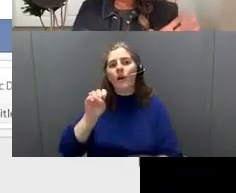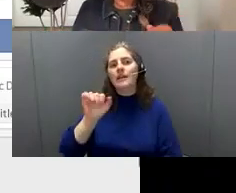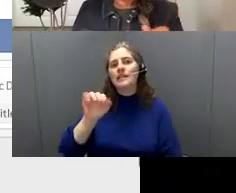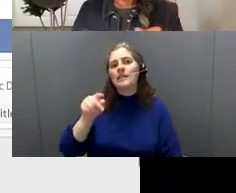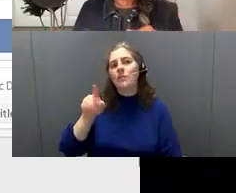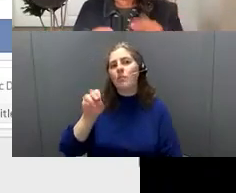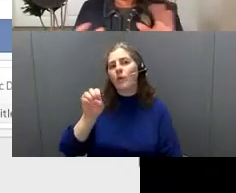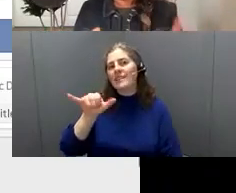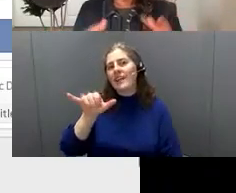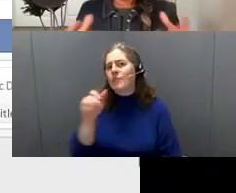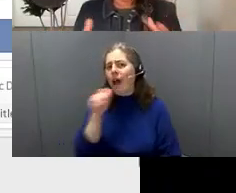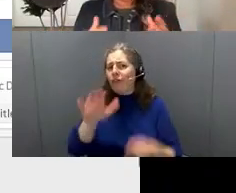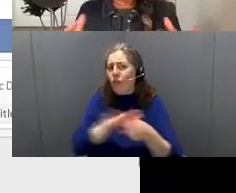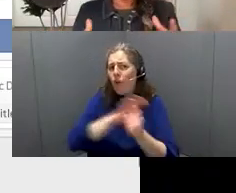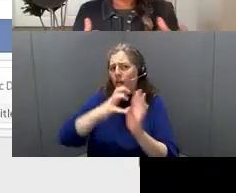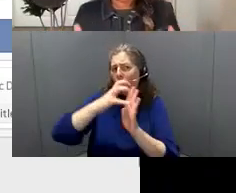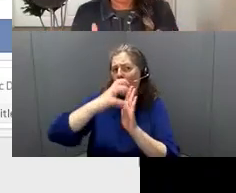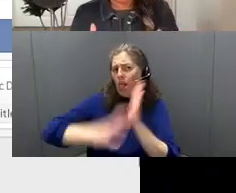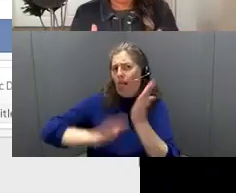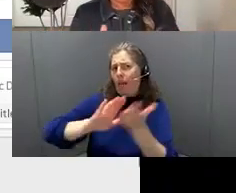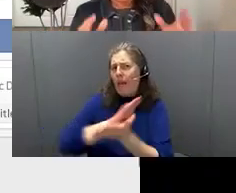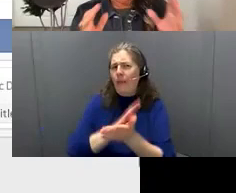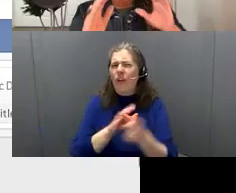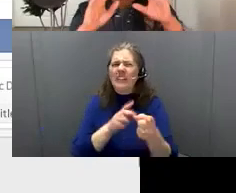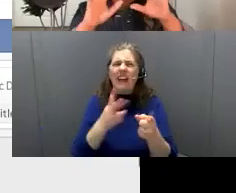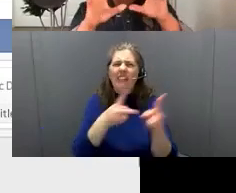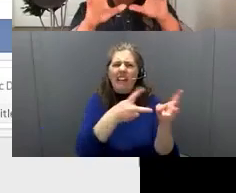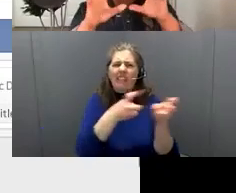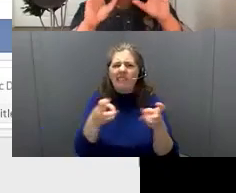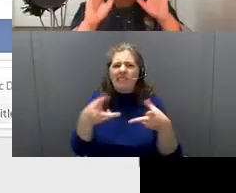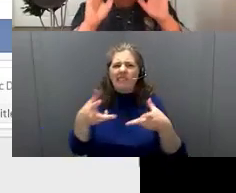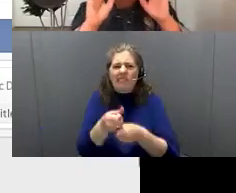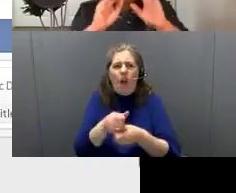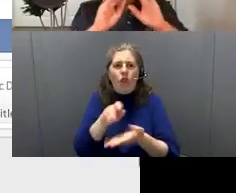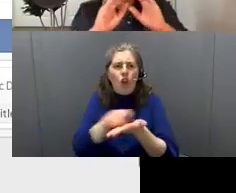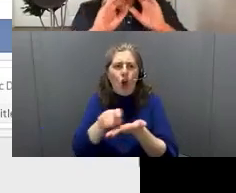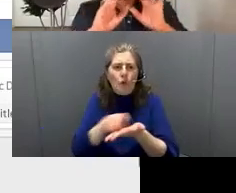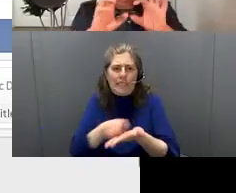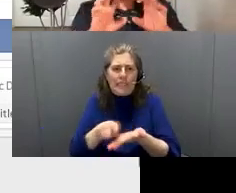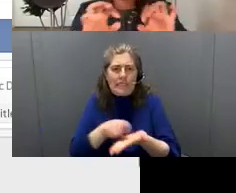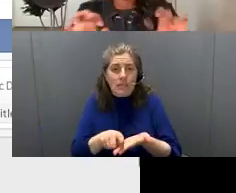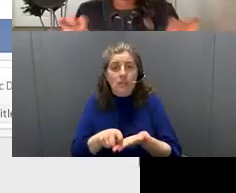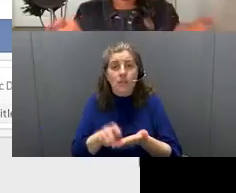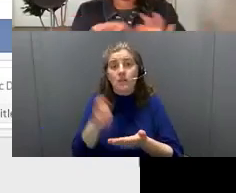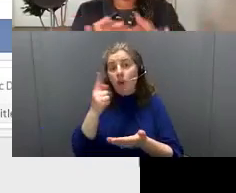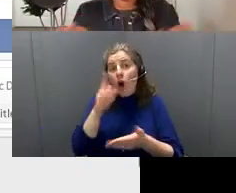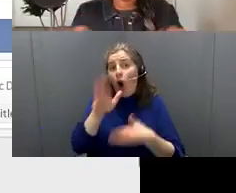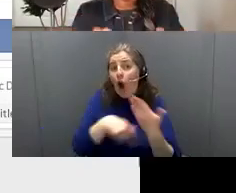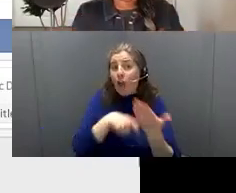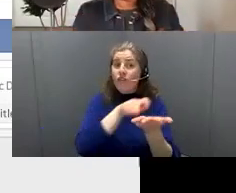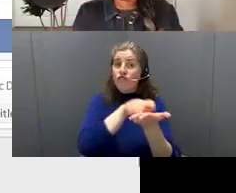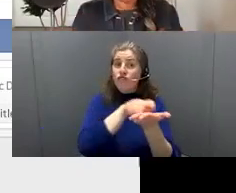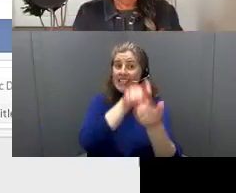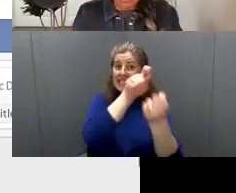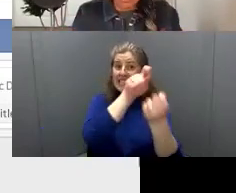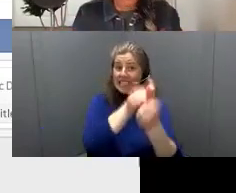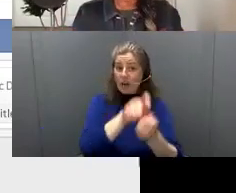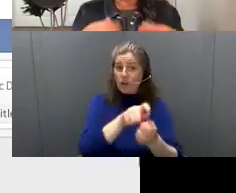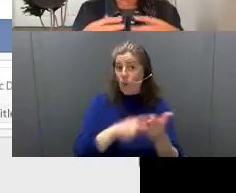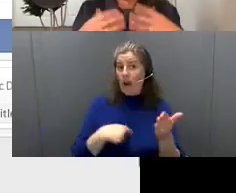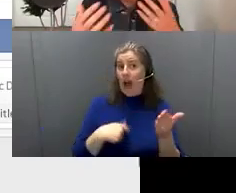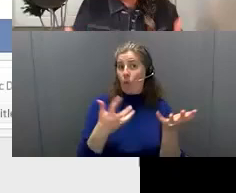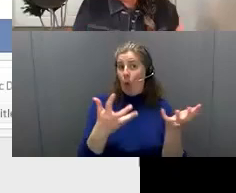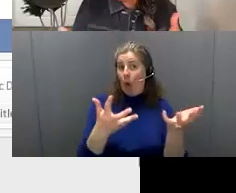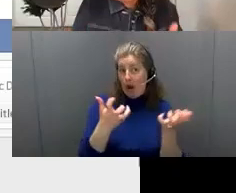paper. It's just kind of like the notes. All of the written details that I want,